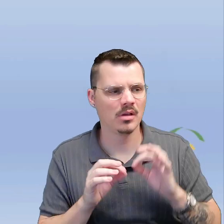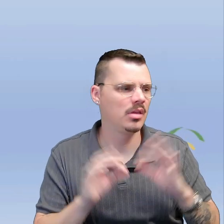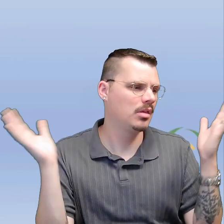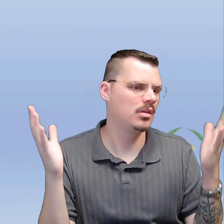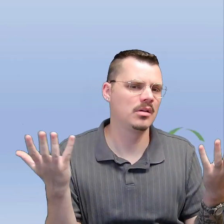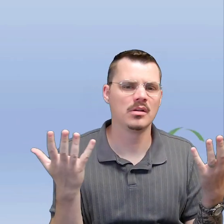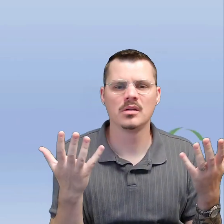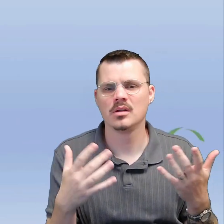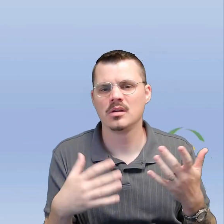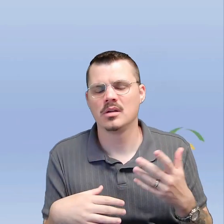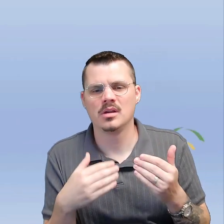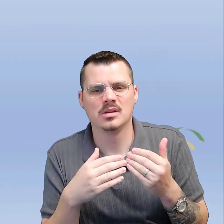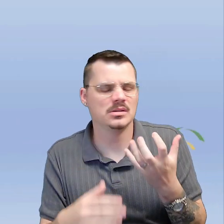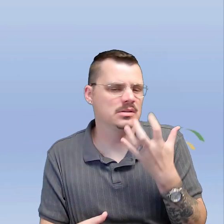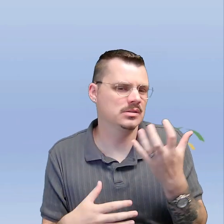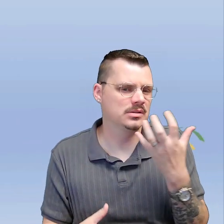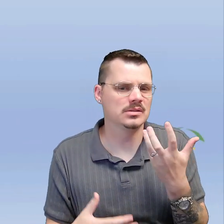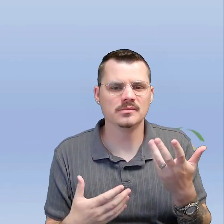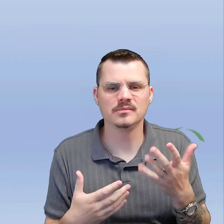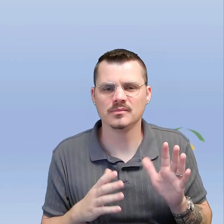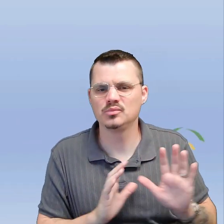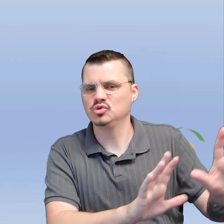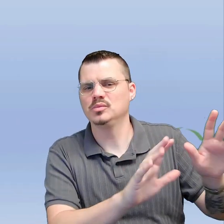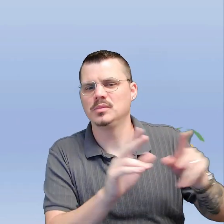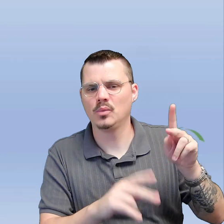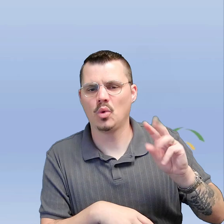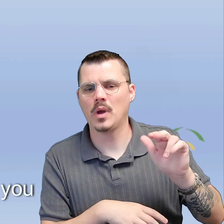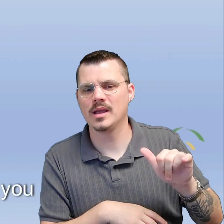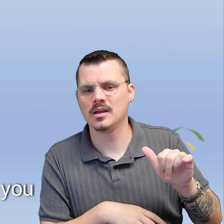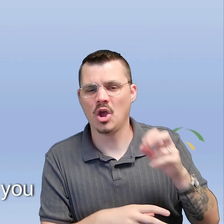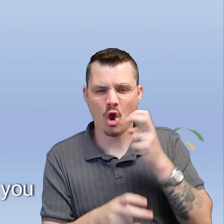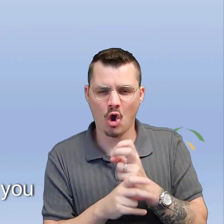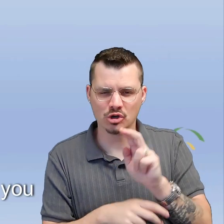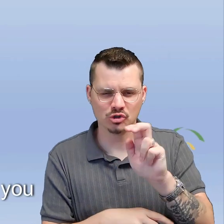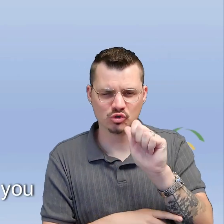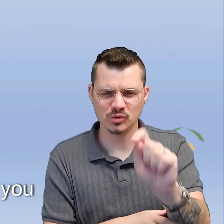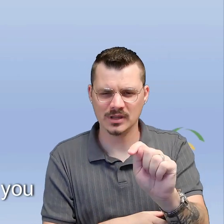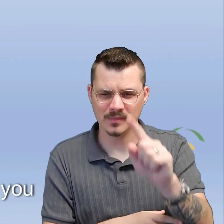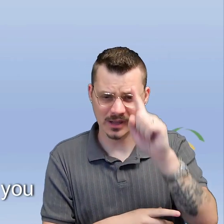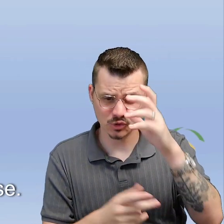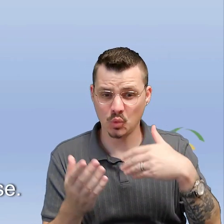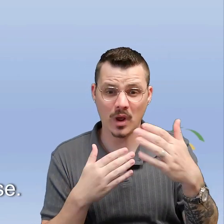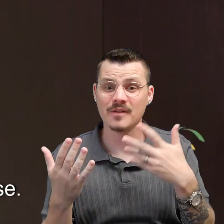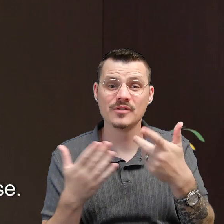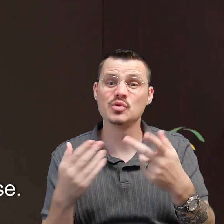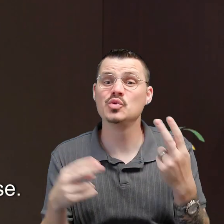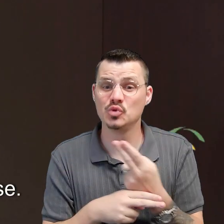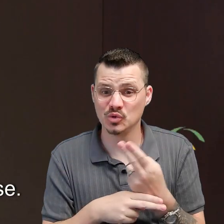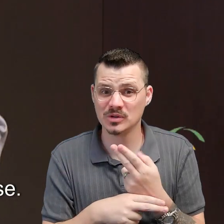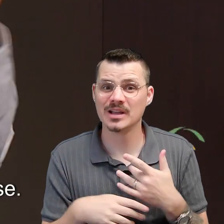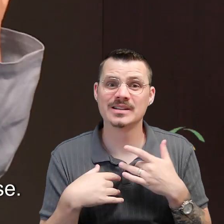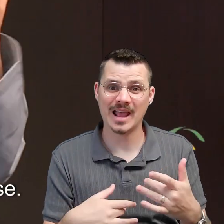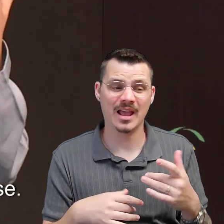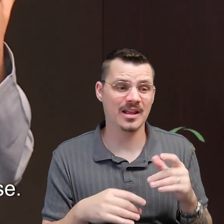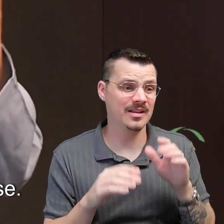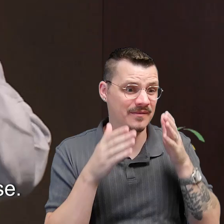hopeless, irritable, pushing people away. Very hard to treat because whatever you use, it's